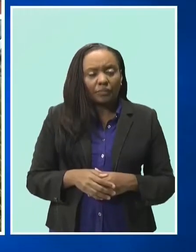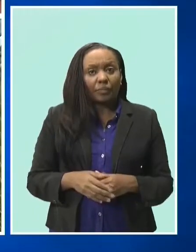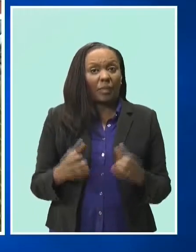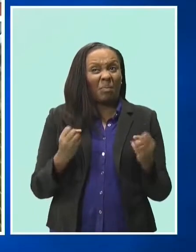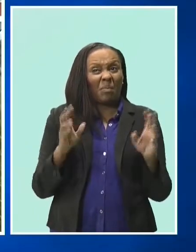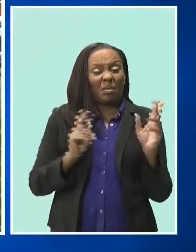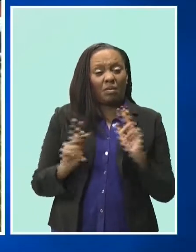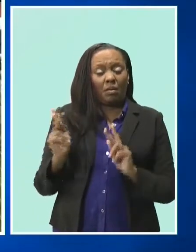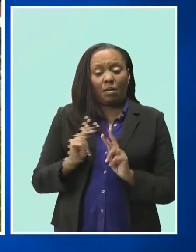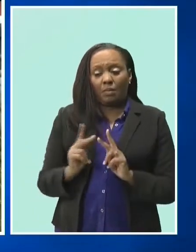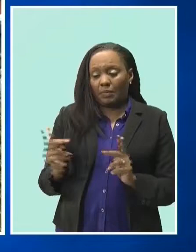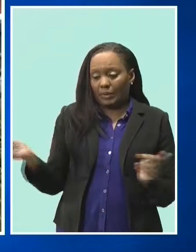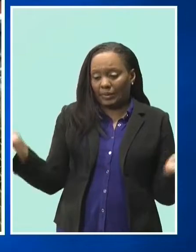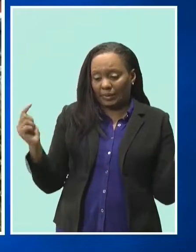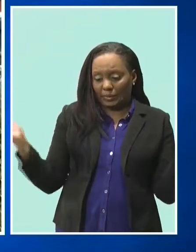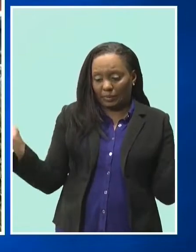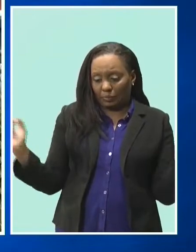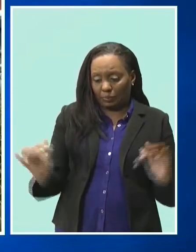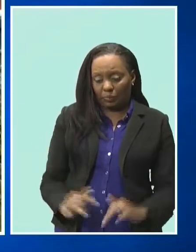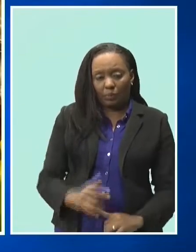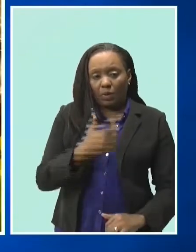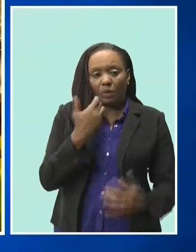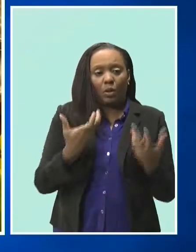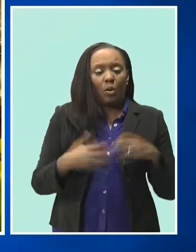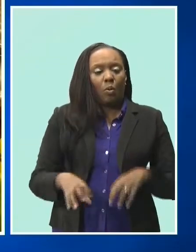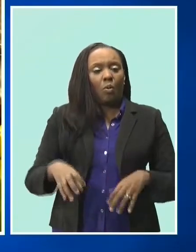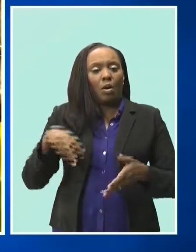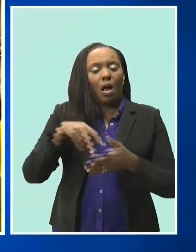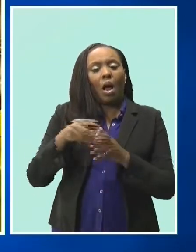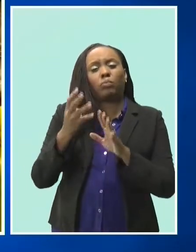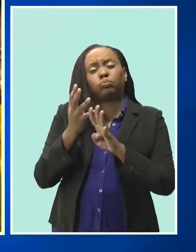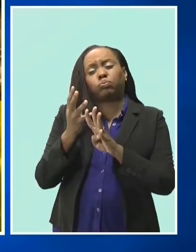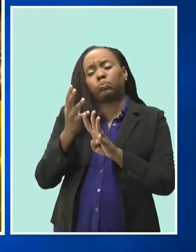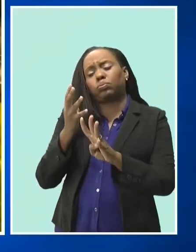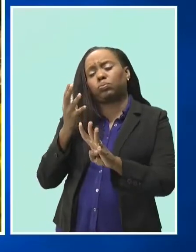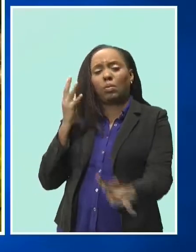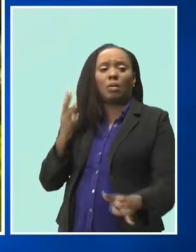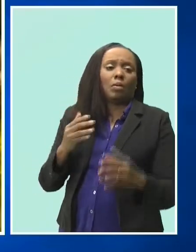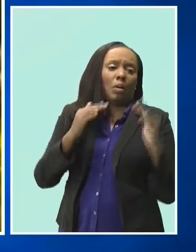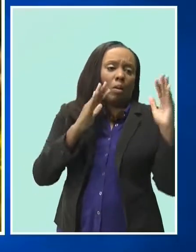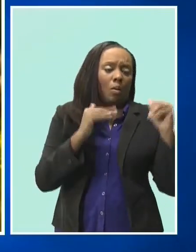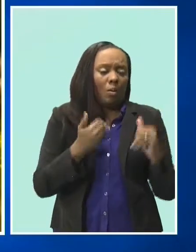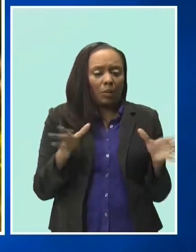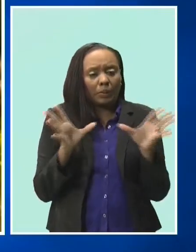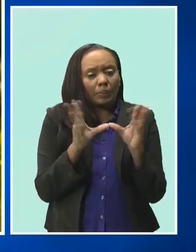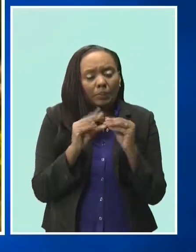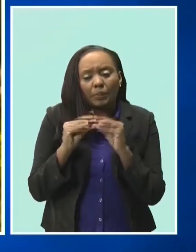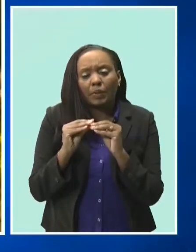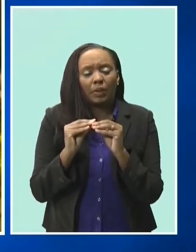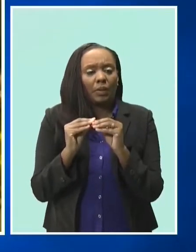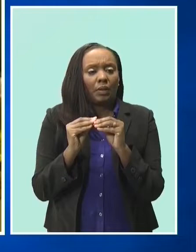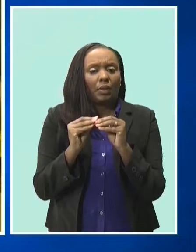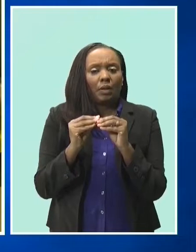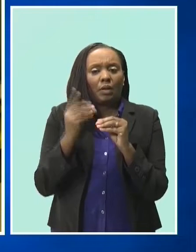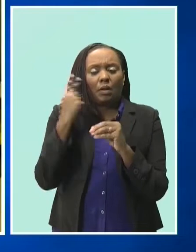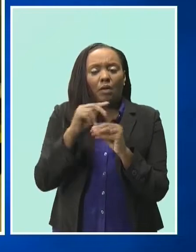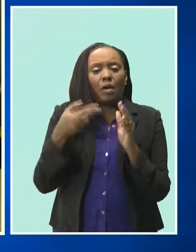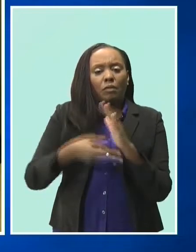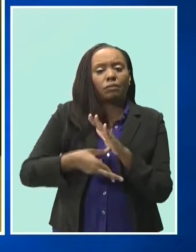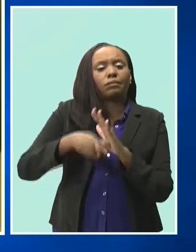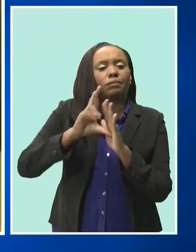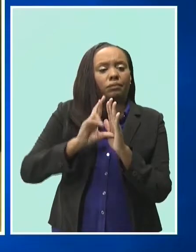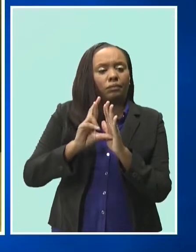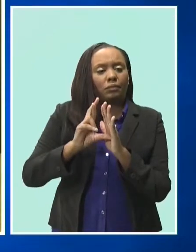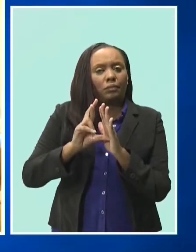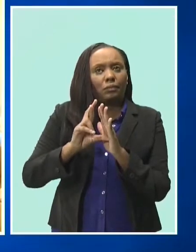to avoid long hours waiting in the sun. They hope to meet with officials with a view to reviewing the process. I would like the